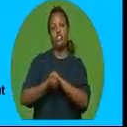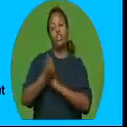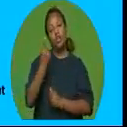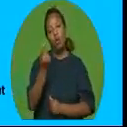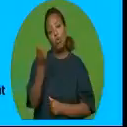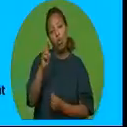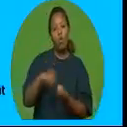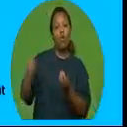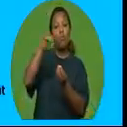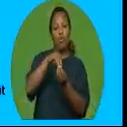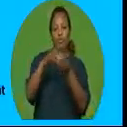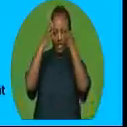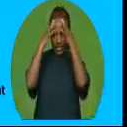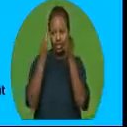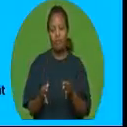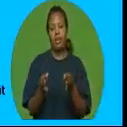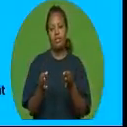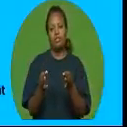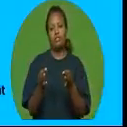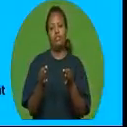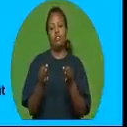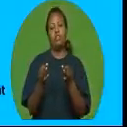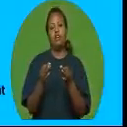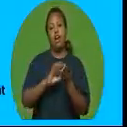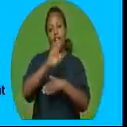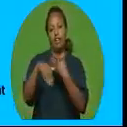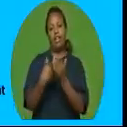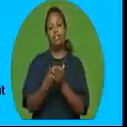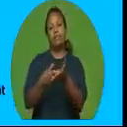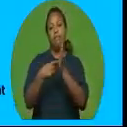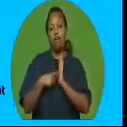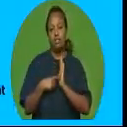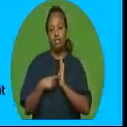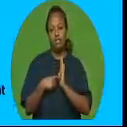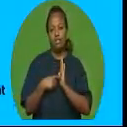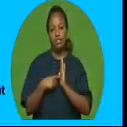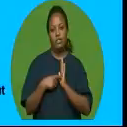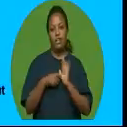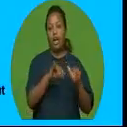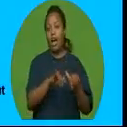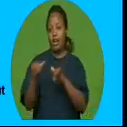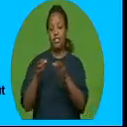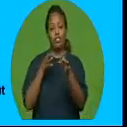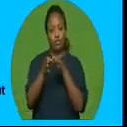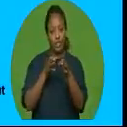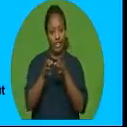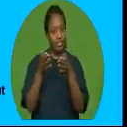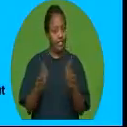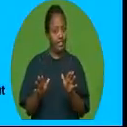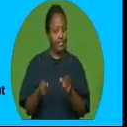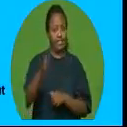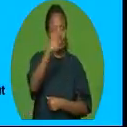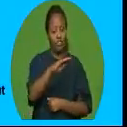change in one or more of the determinants of aggregate demand. As